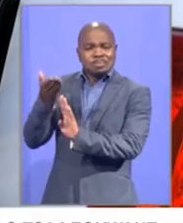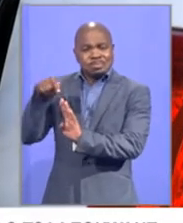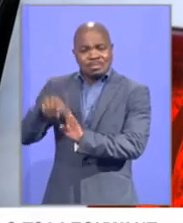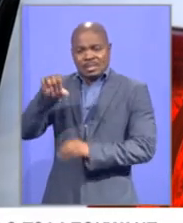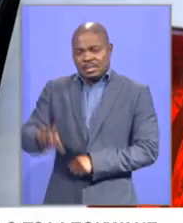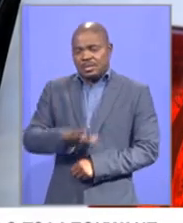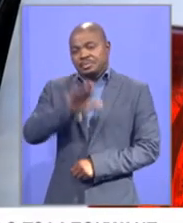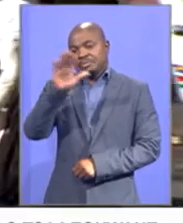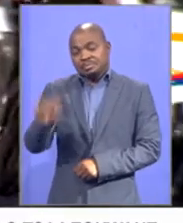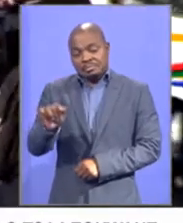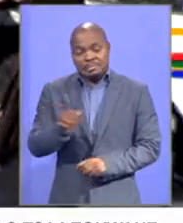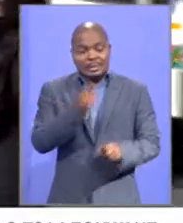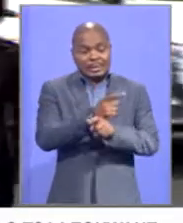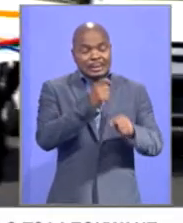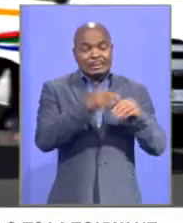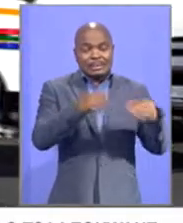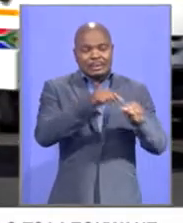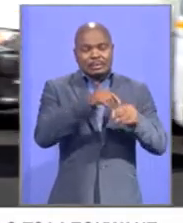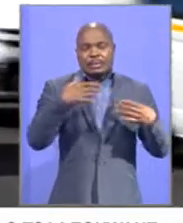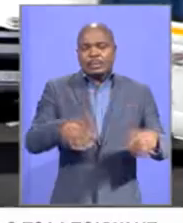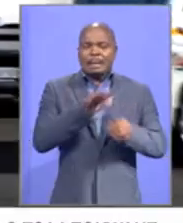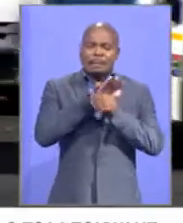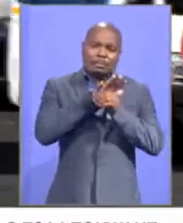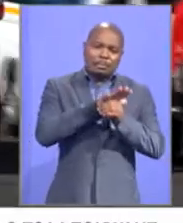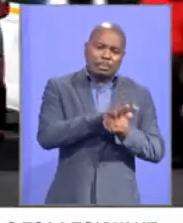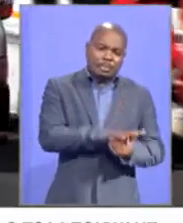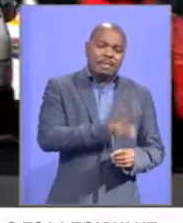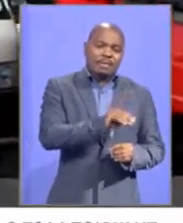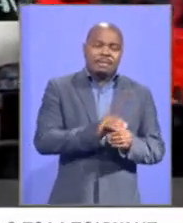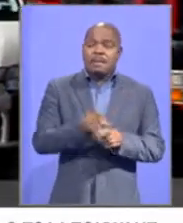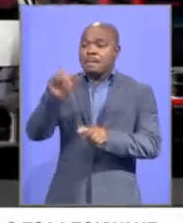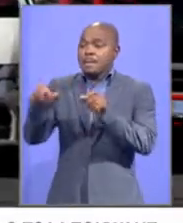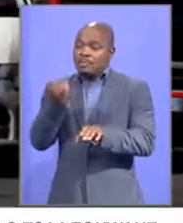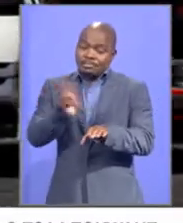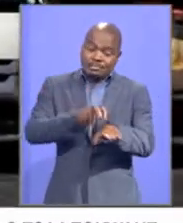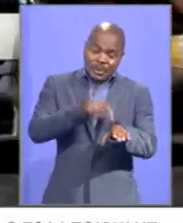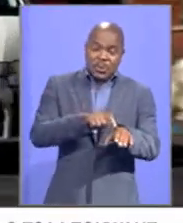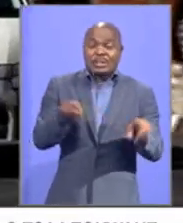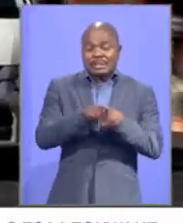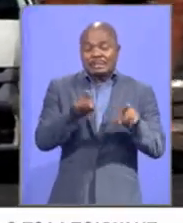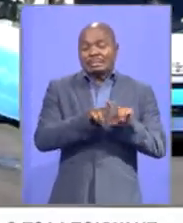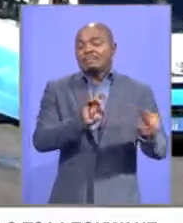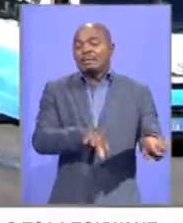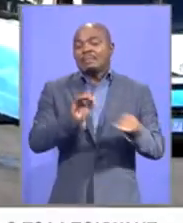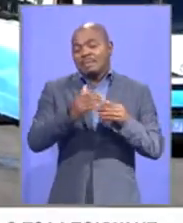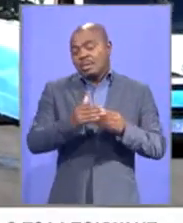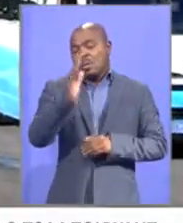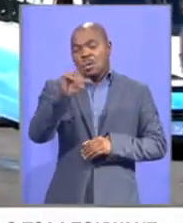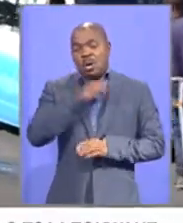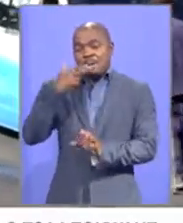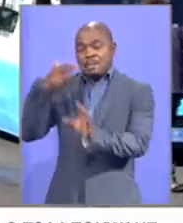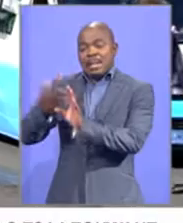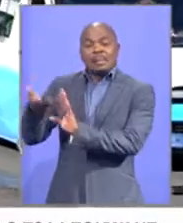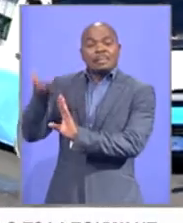mo nageng, bodirelo jono bo mo kgatelelong e kgolo. Bapalami ba tlile go utlwa manokonoko a ditlhwatlhwa tse di kwa godimo tsa